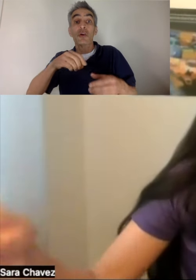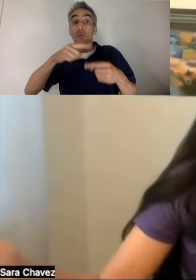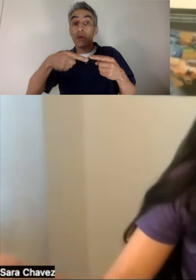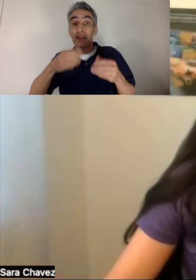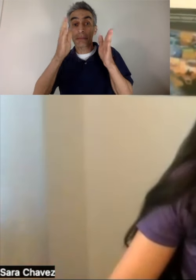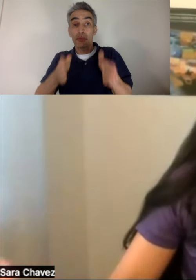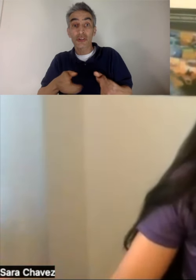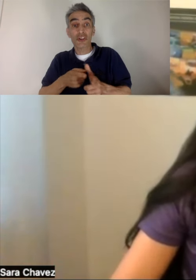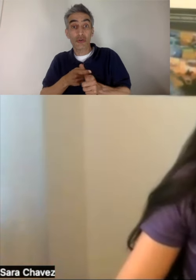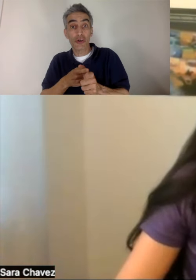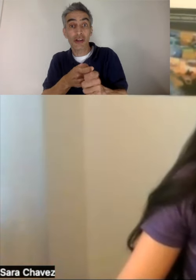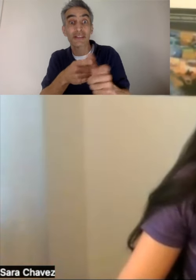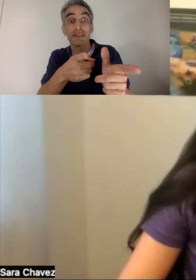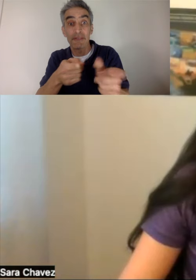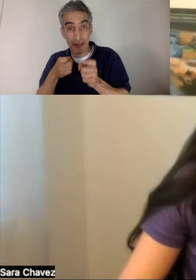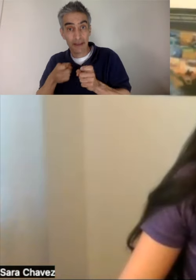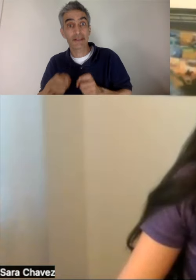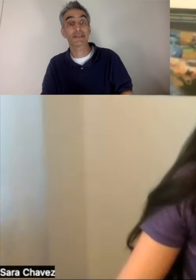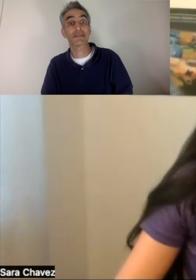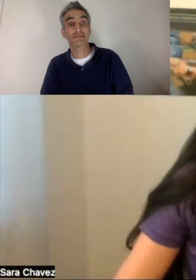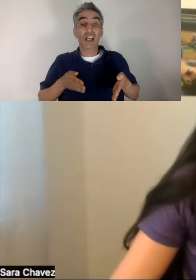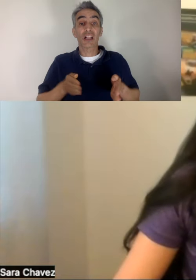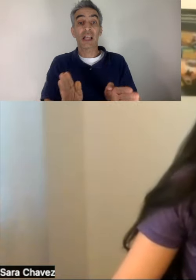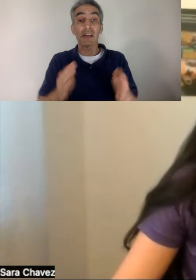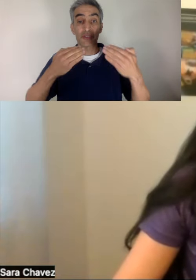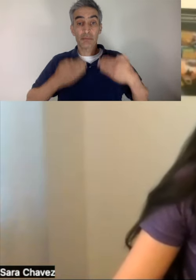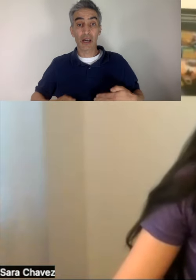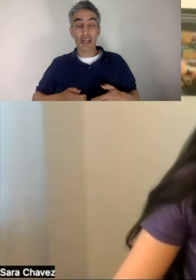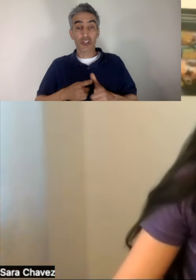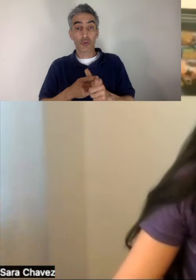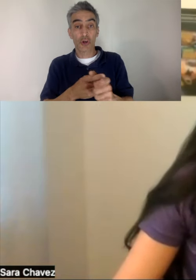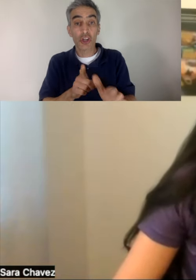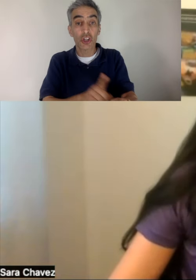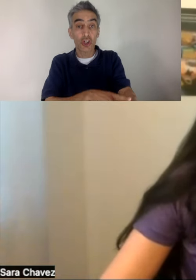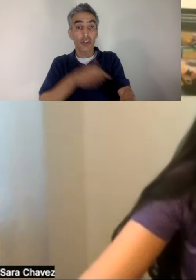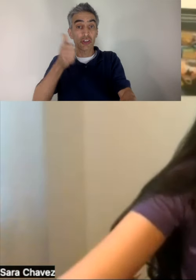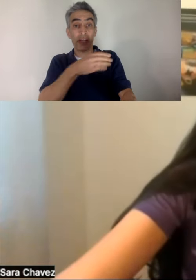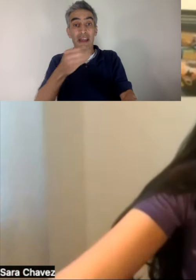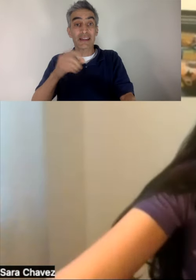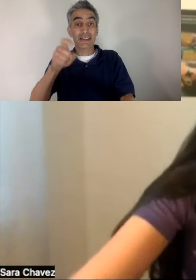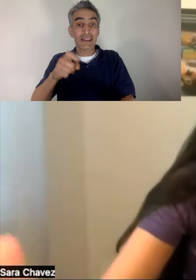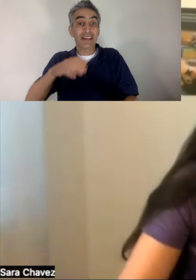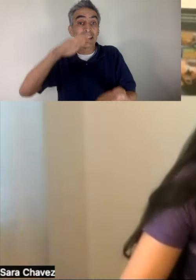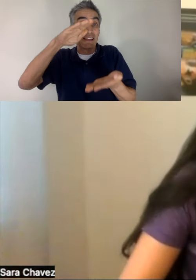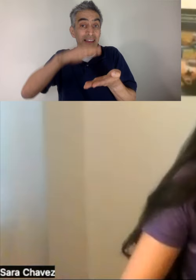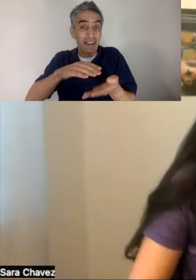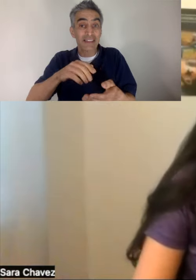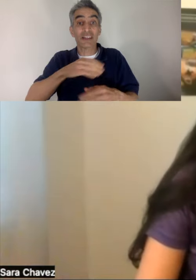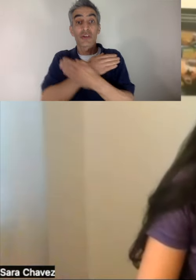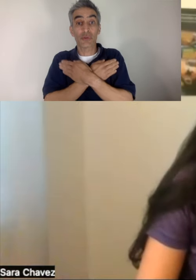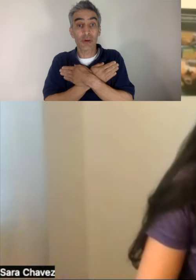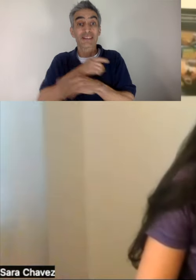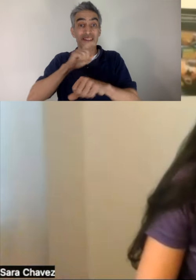you start over time, you increase your time running at that threshold. And you decrease your